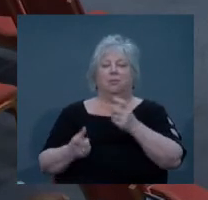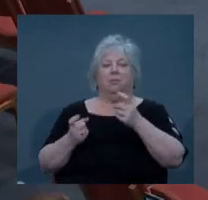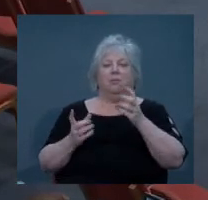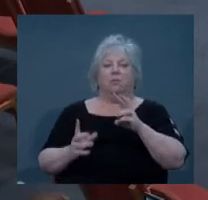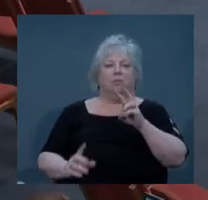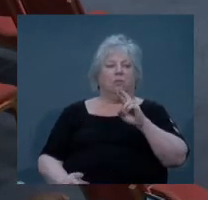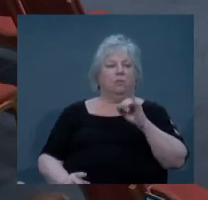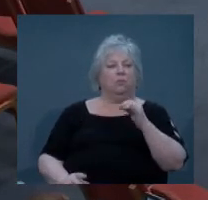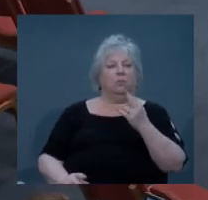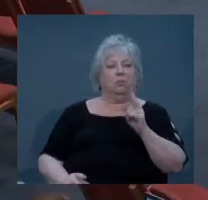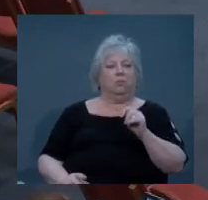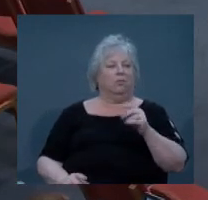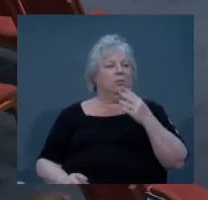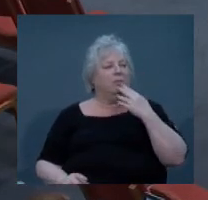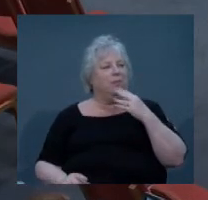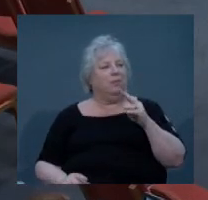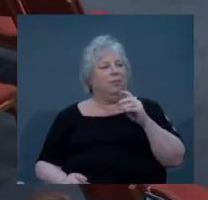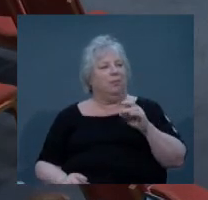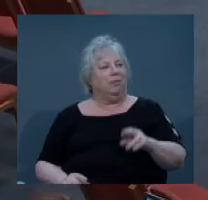Wright? Thank you, Mayor.